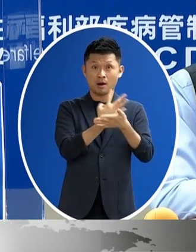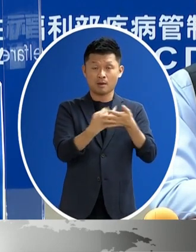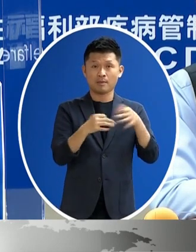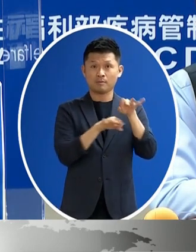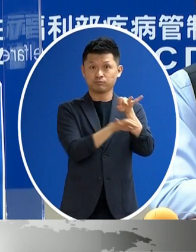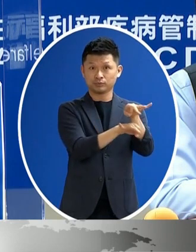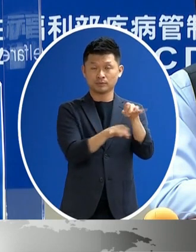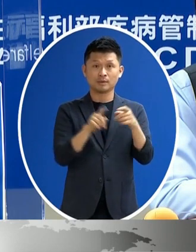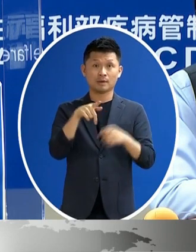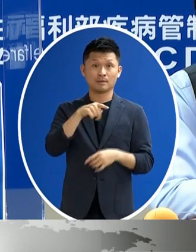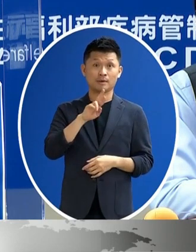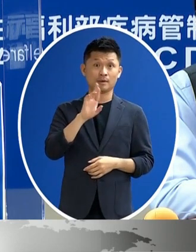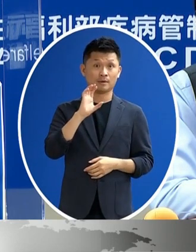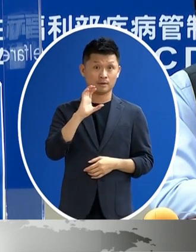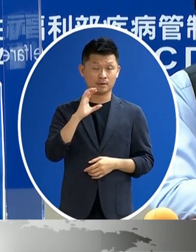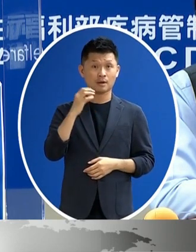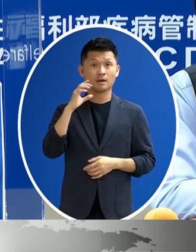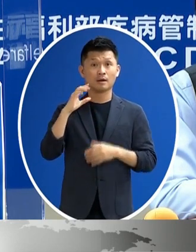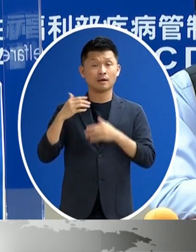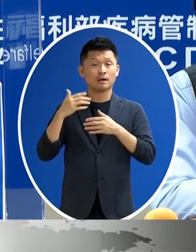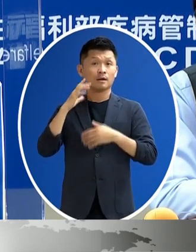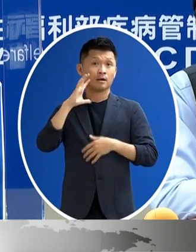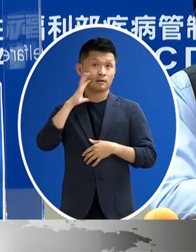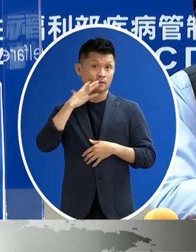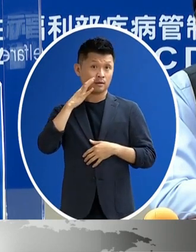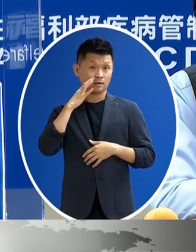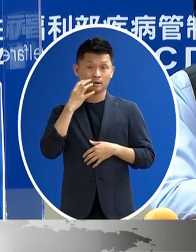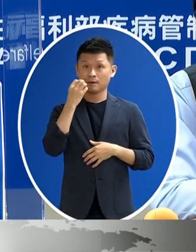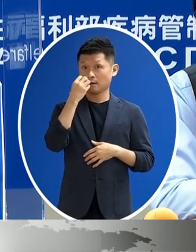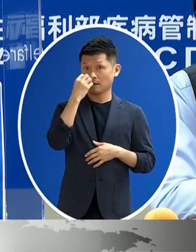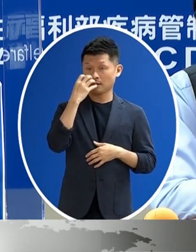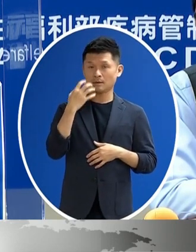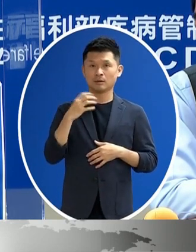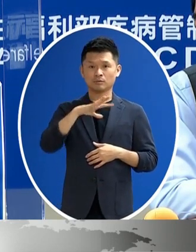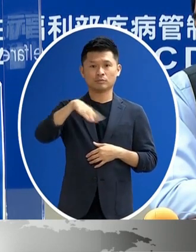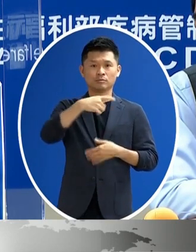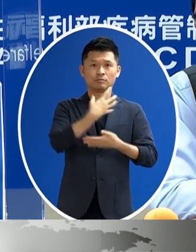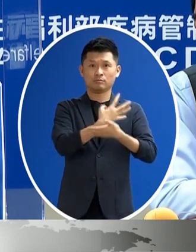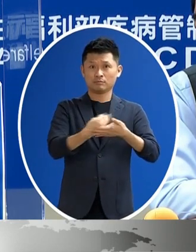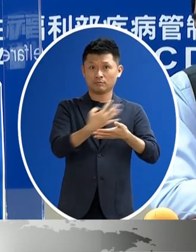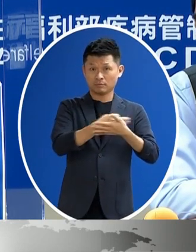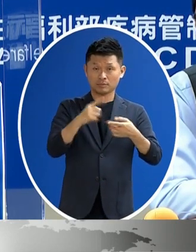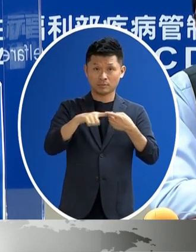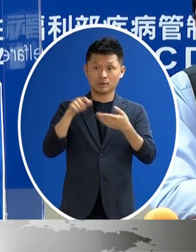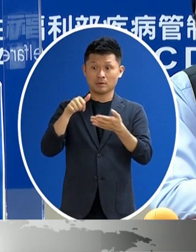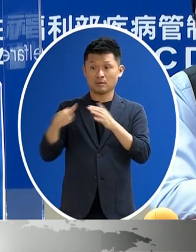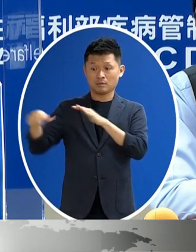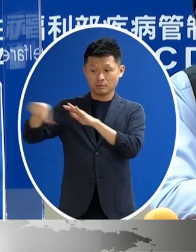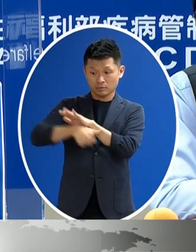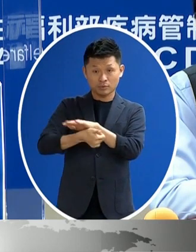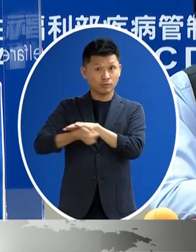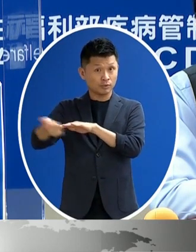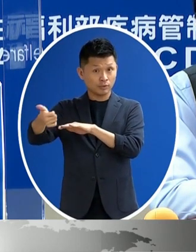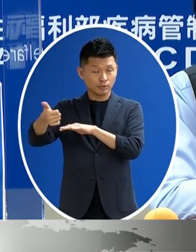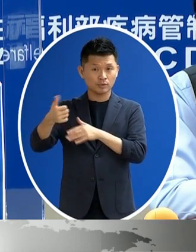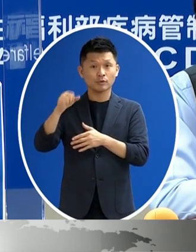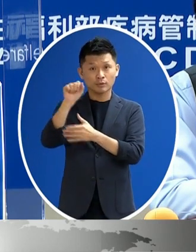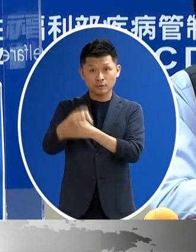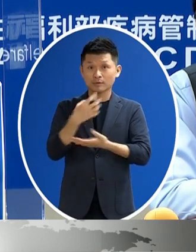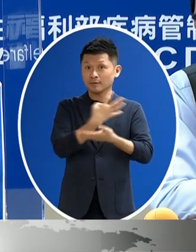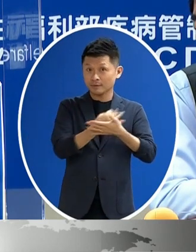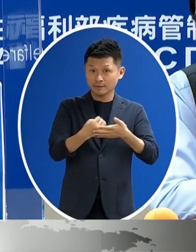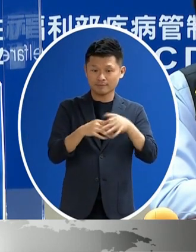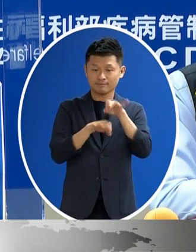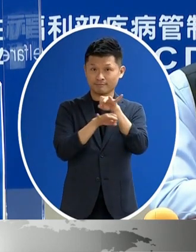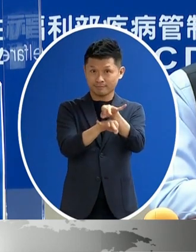and people from Hong Kong and Macau. They'll be able to use their uniform ID number with their exit and entry permit.